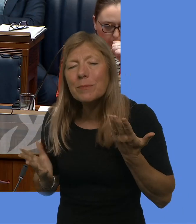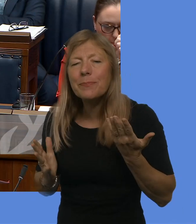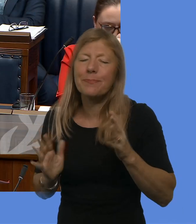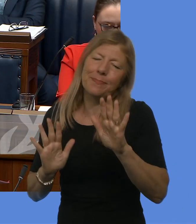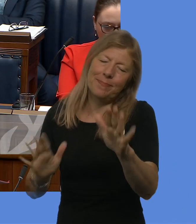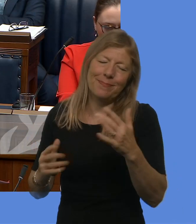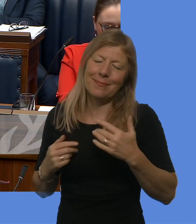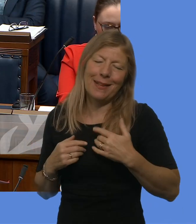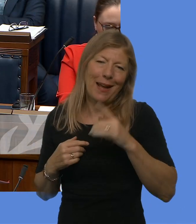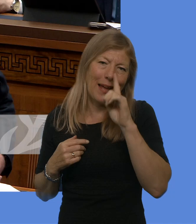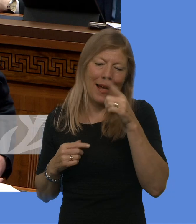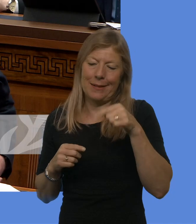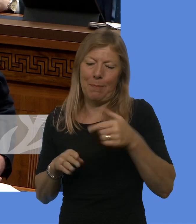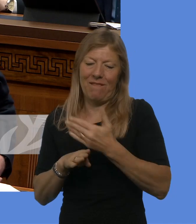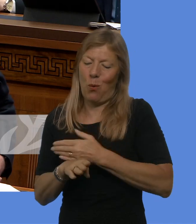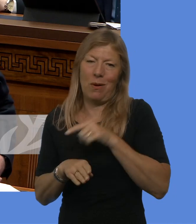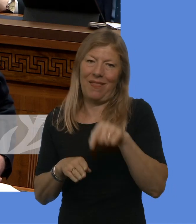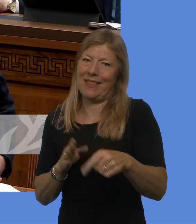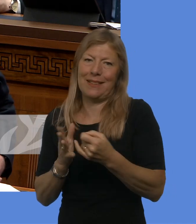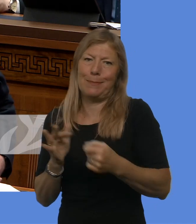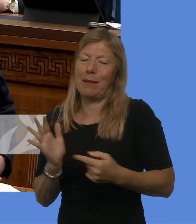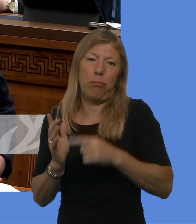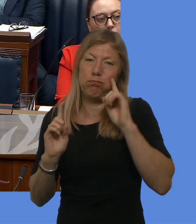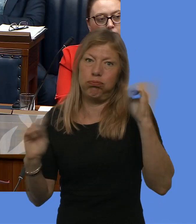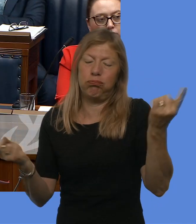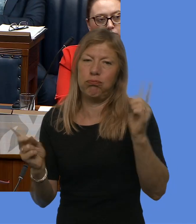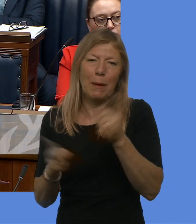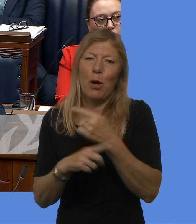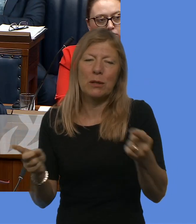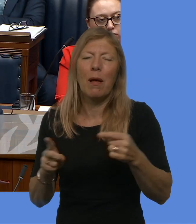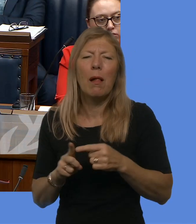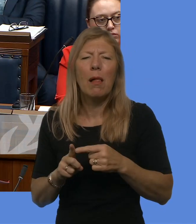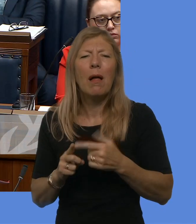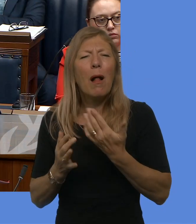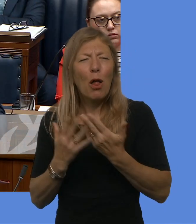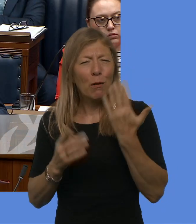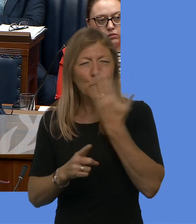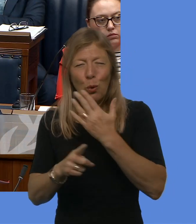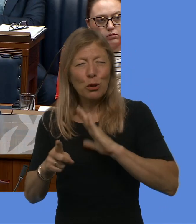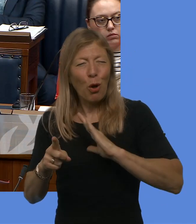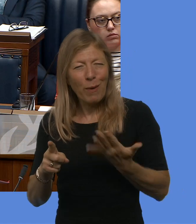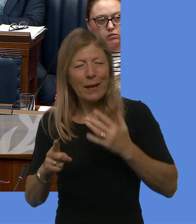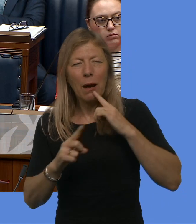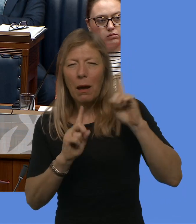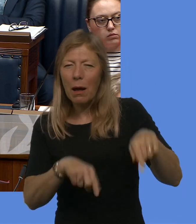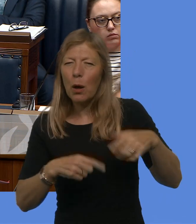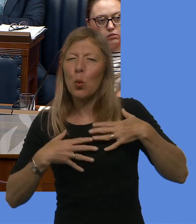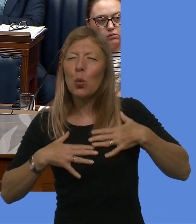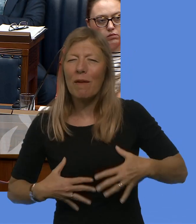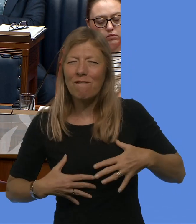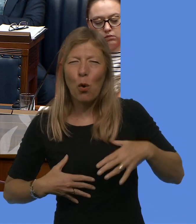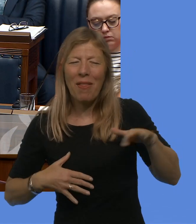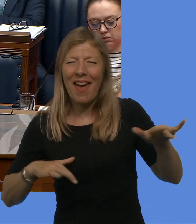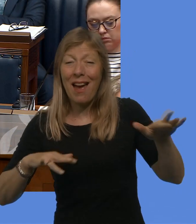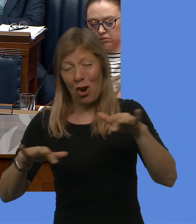statutory footing for this September. Many schools have already engaged in retailers and the supply chain, and therefore